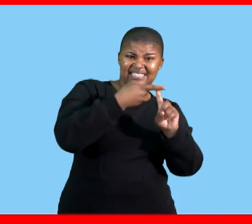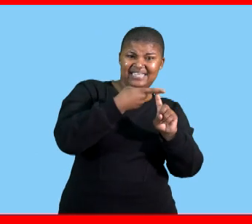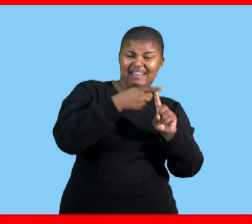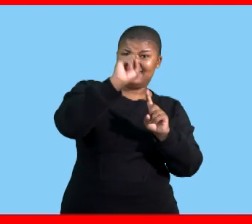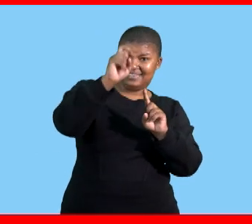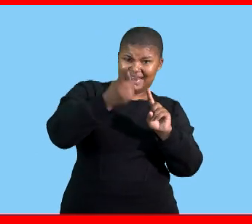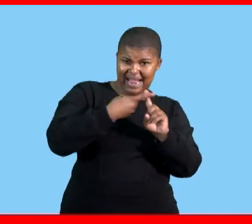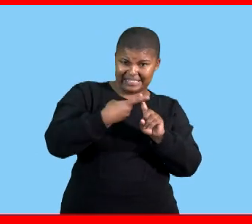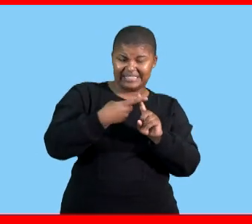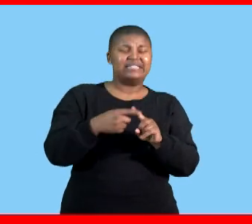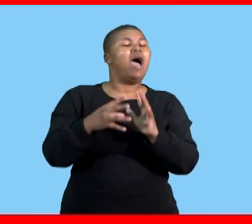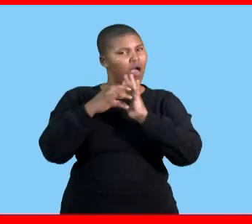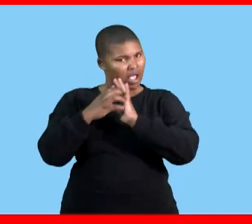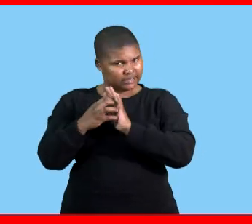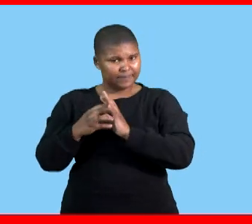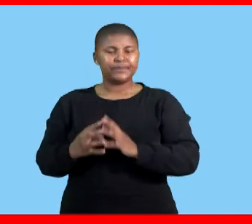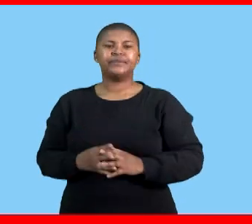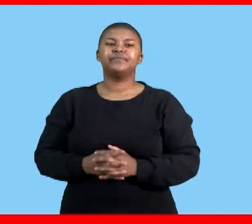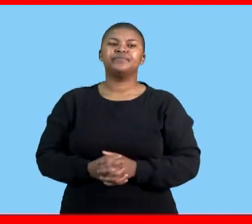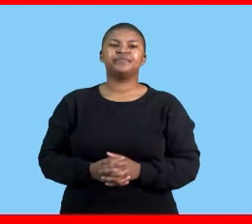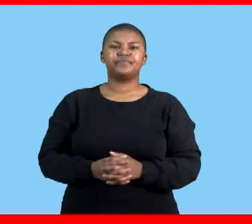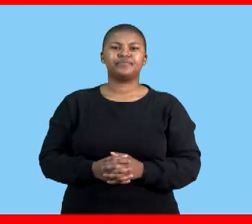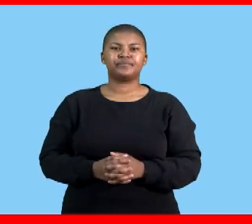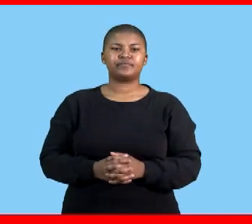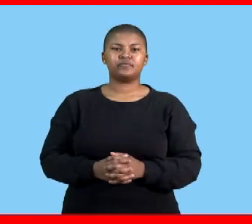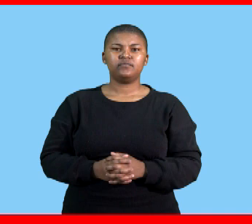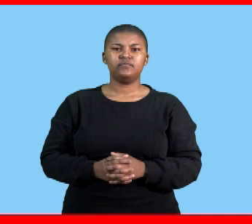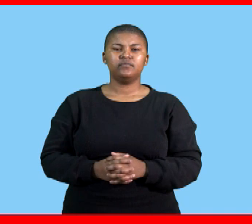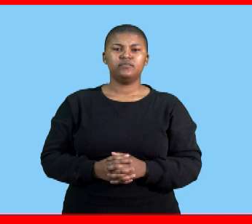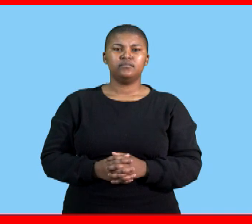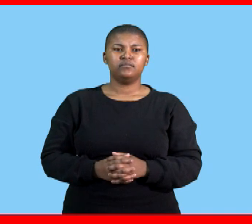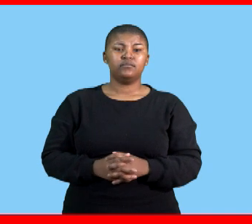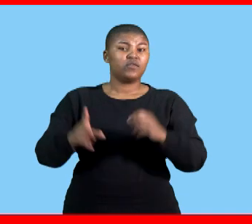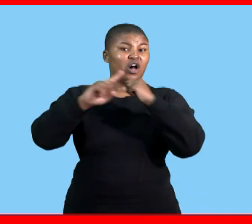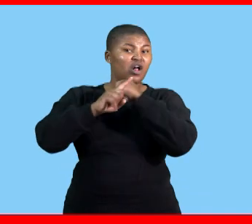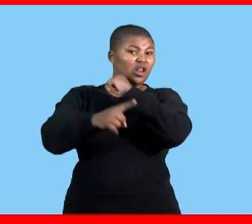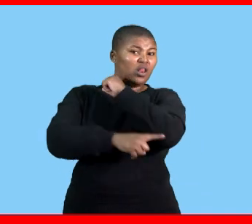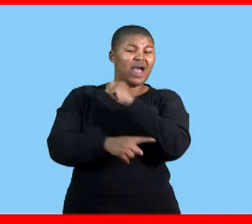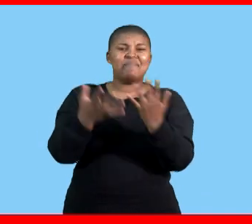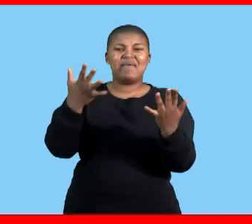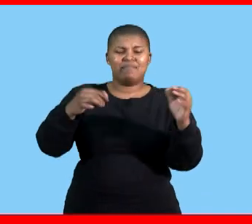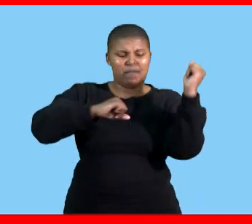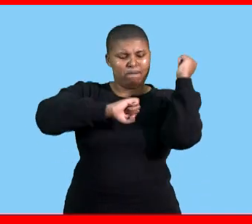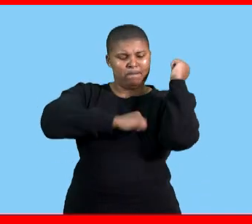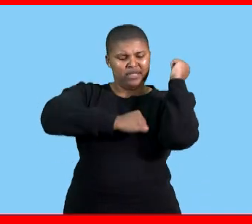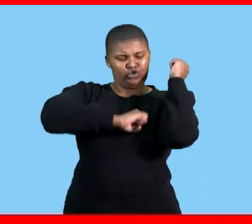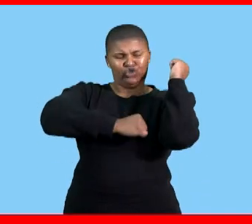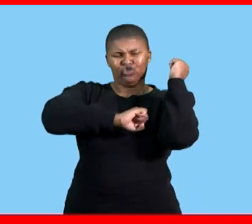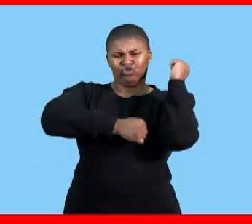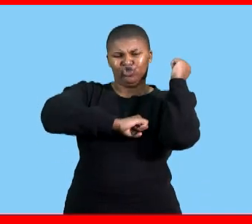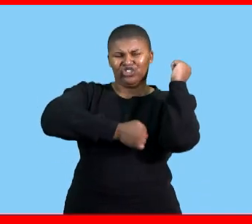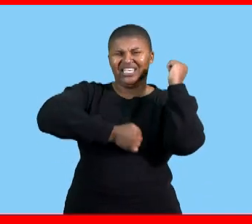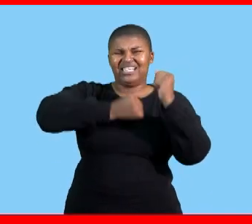an example of crisis. And then lastly, we have what we call a breakdown